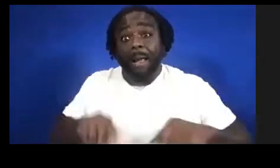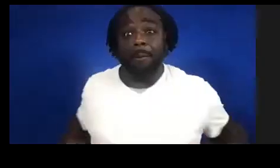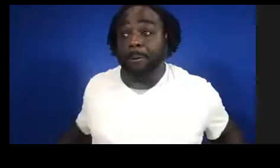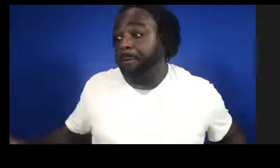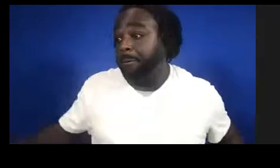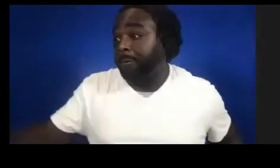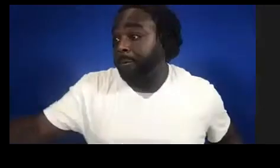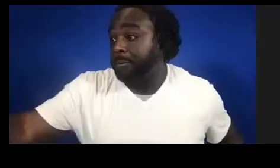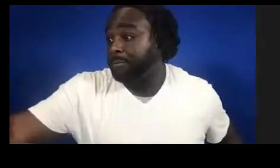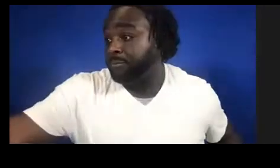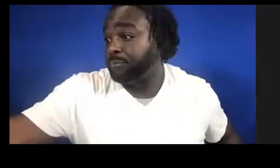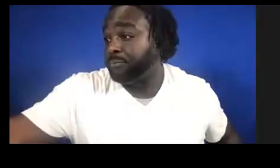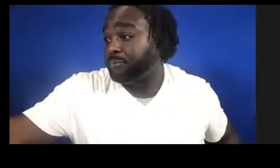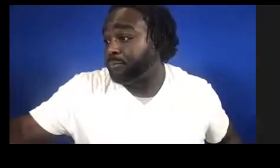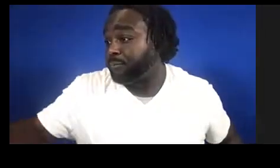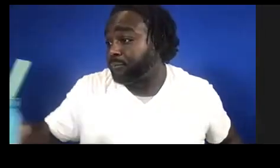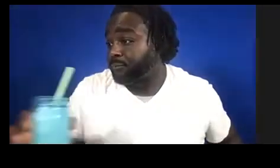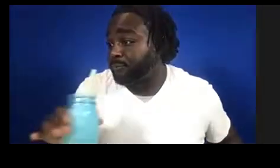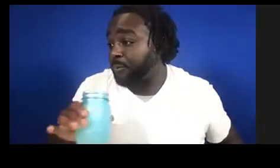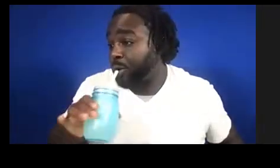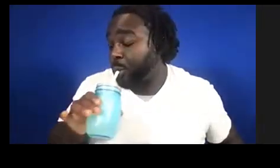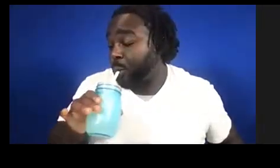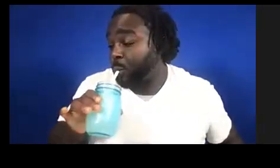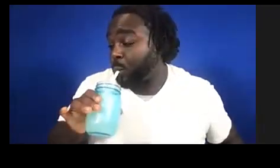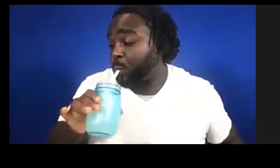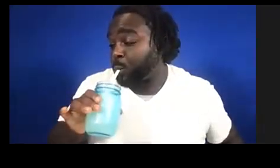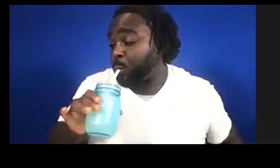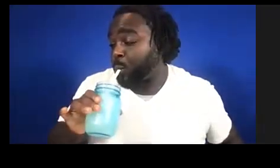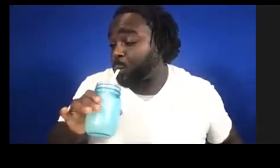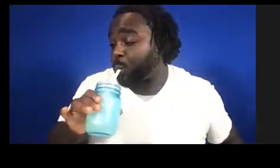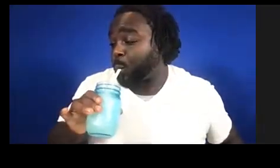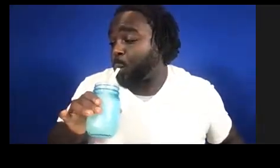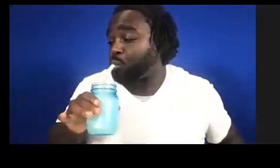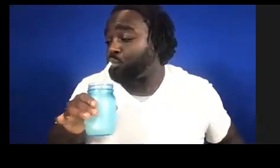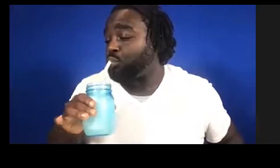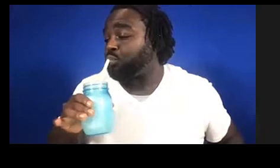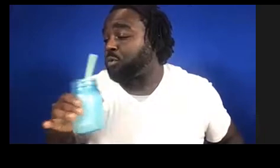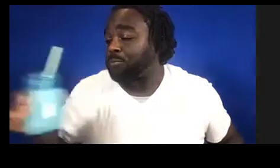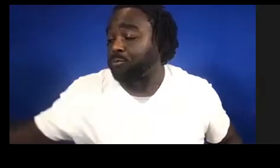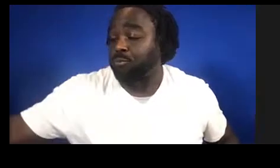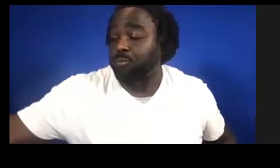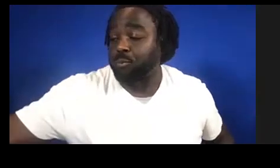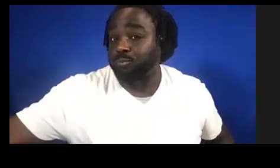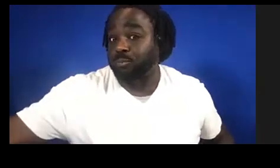interpretation. And then we get into it. But then let me tell you what happens.